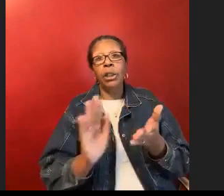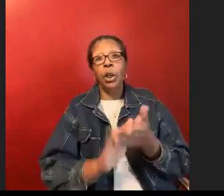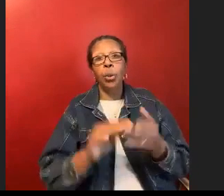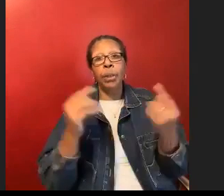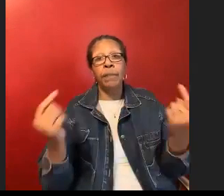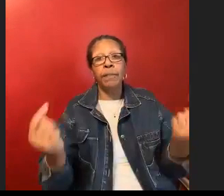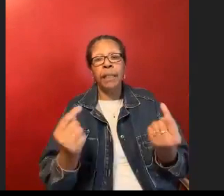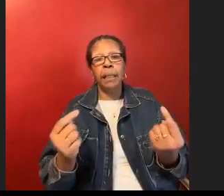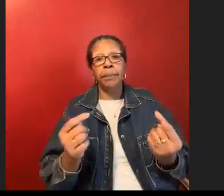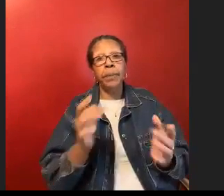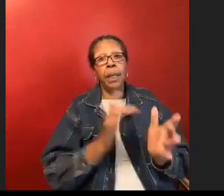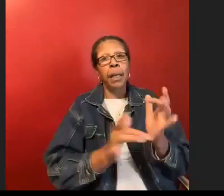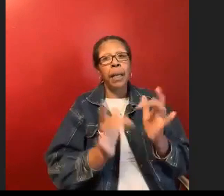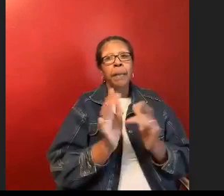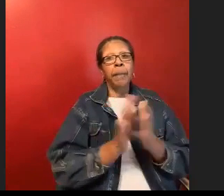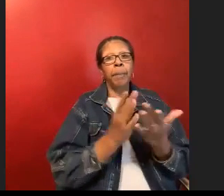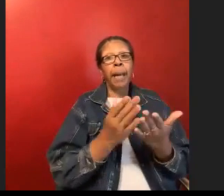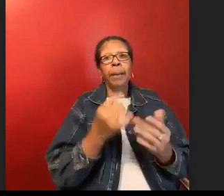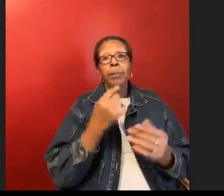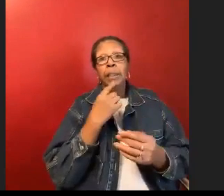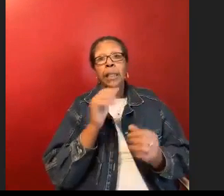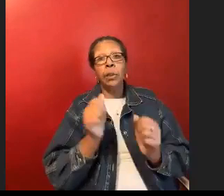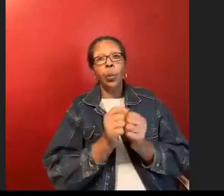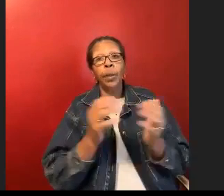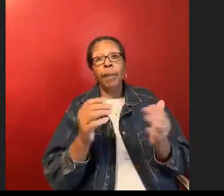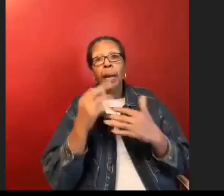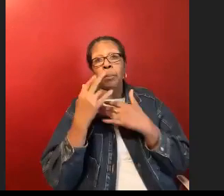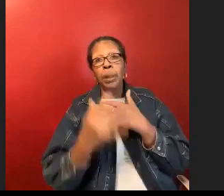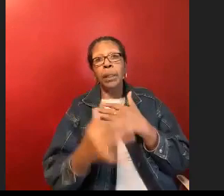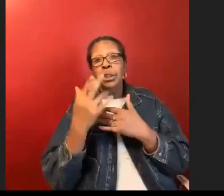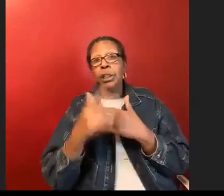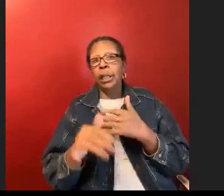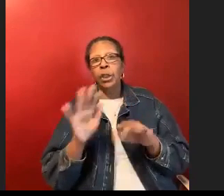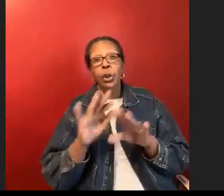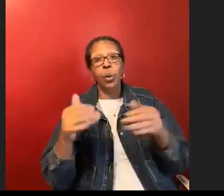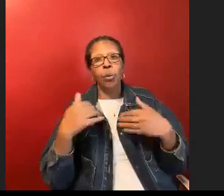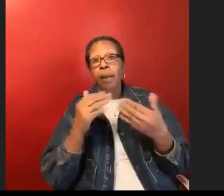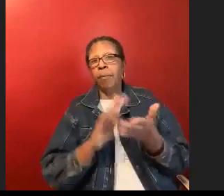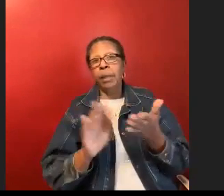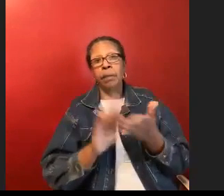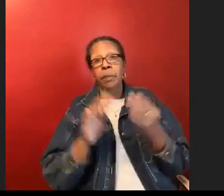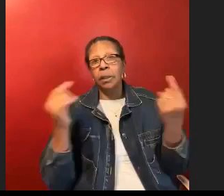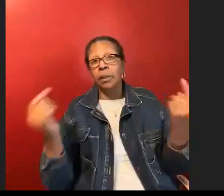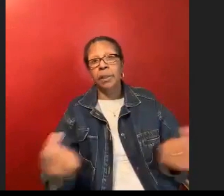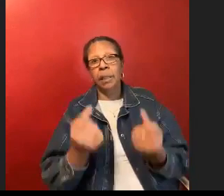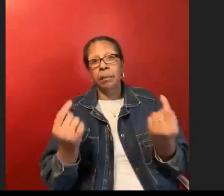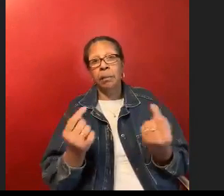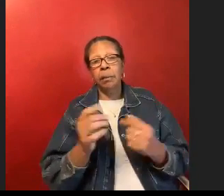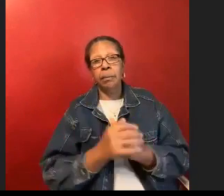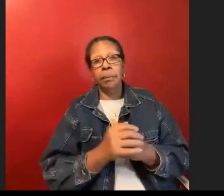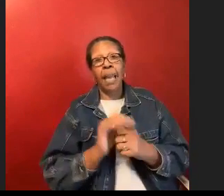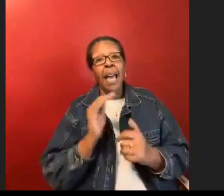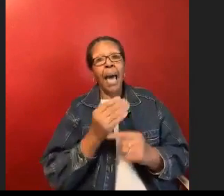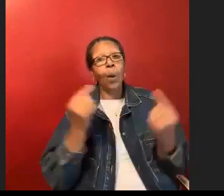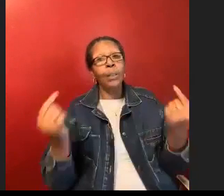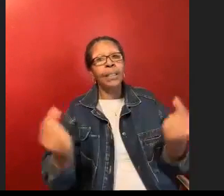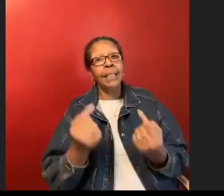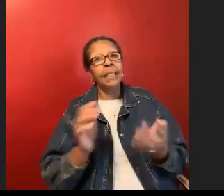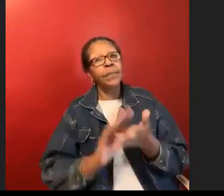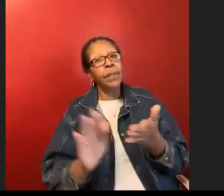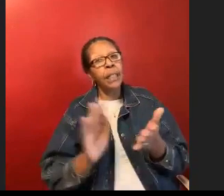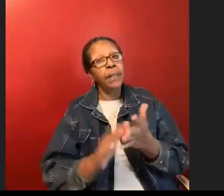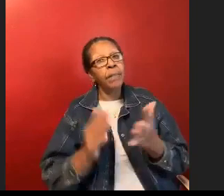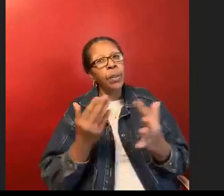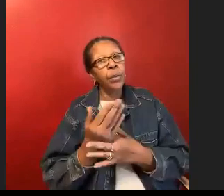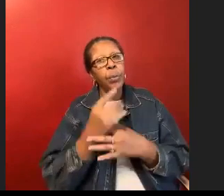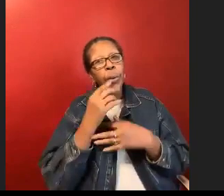the shedding of blood, there is no remission of sin. Our sin is forgiven by the blood